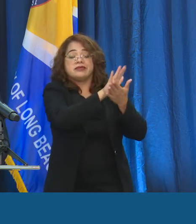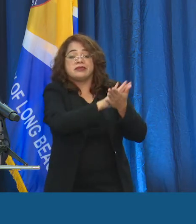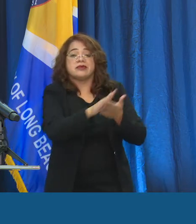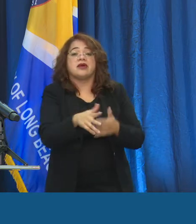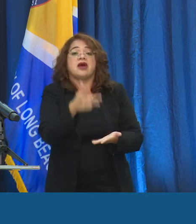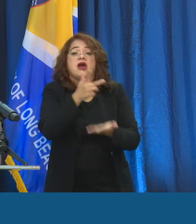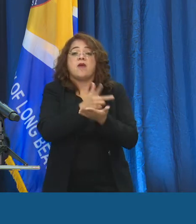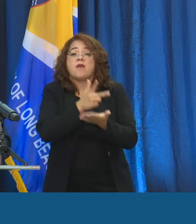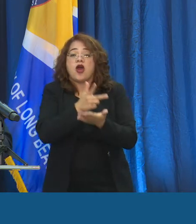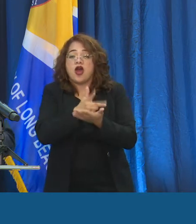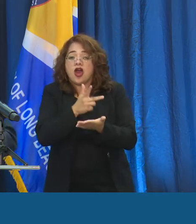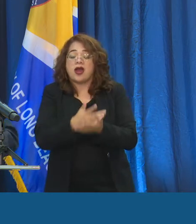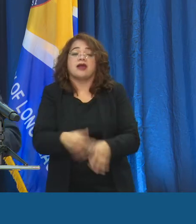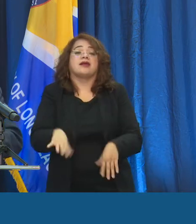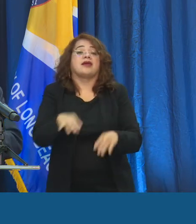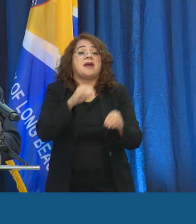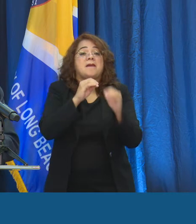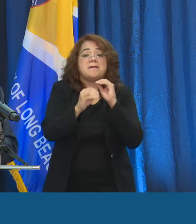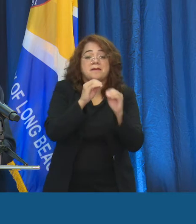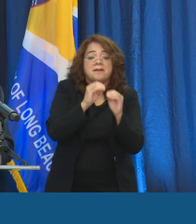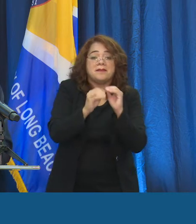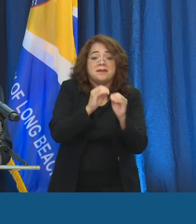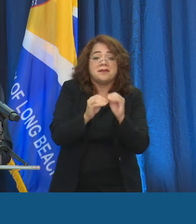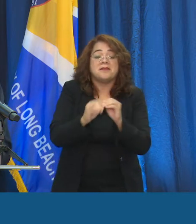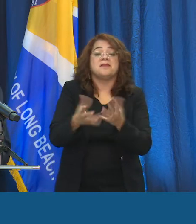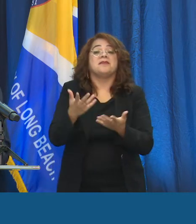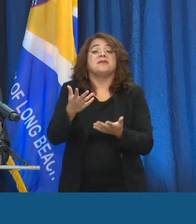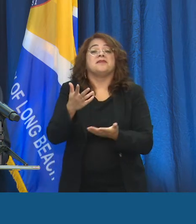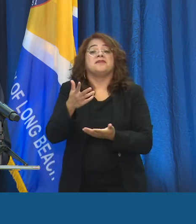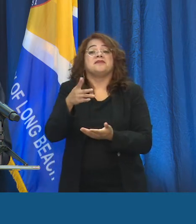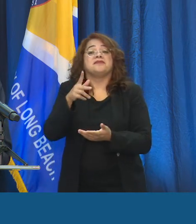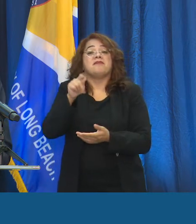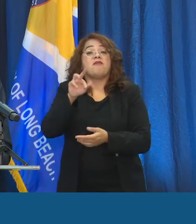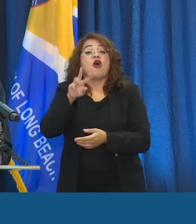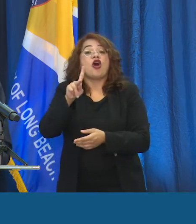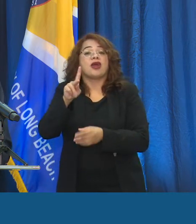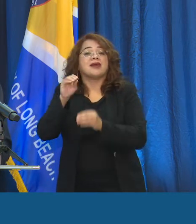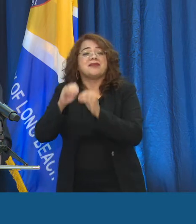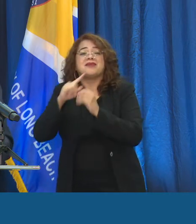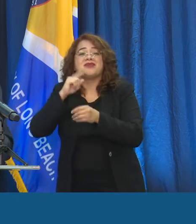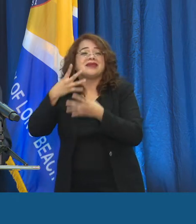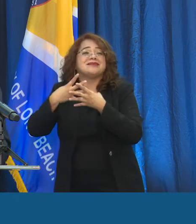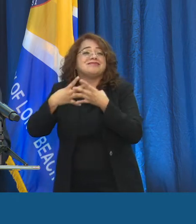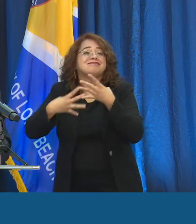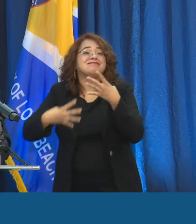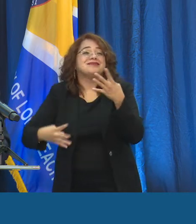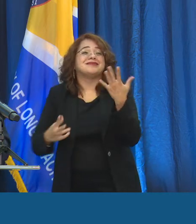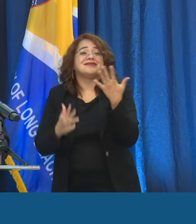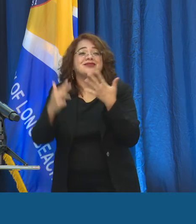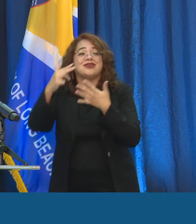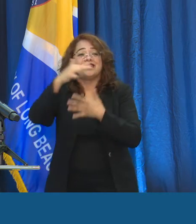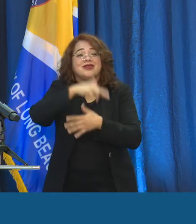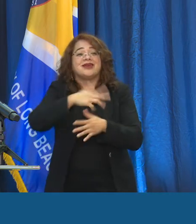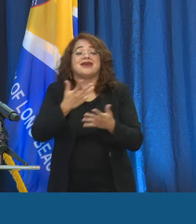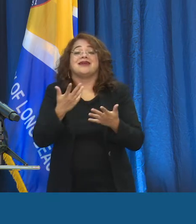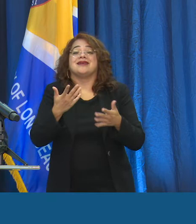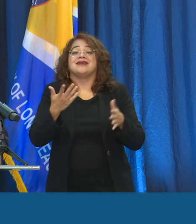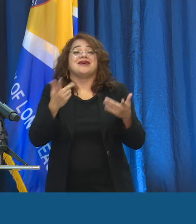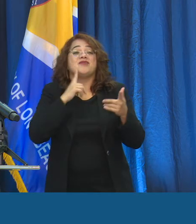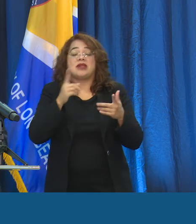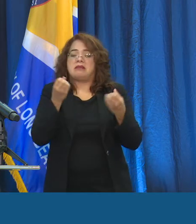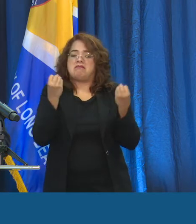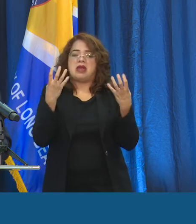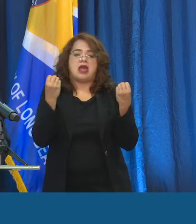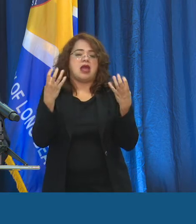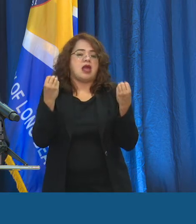park maintenance, all the things we know that are so important. We did not take these. These are not part of the recommendation, but they certainly were the